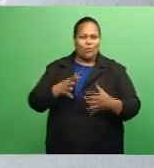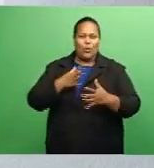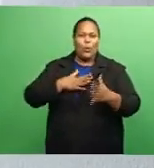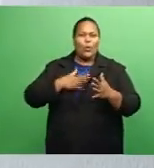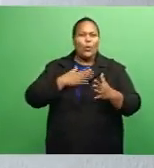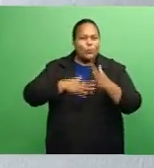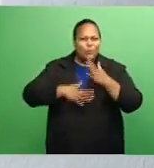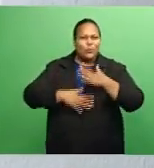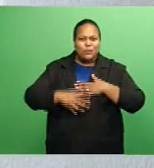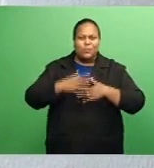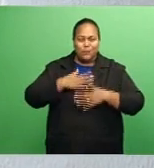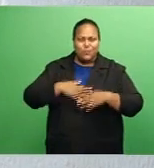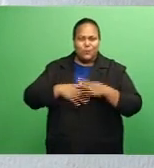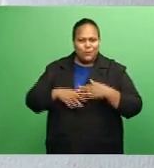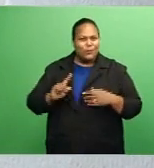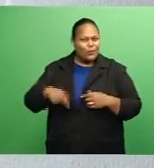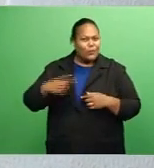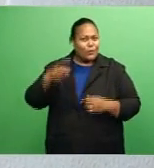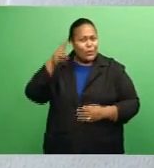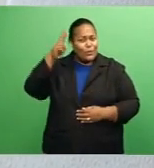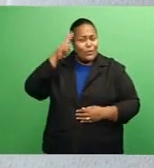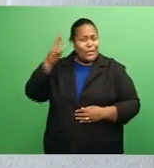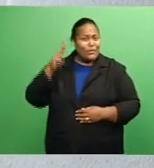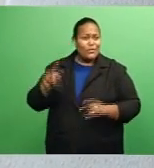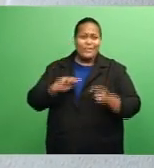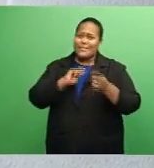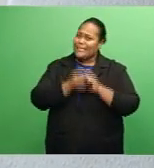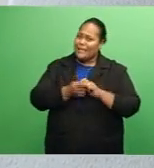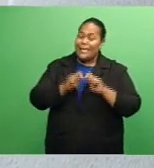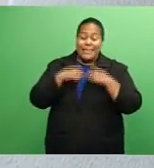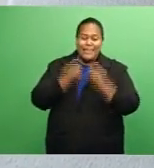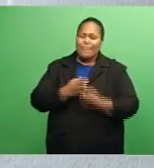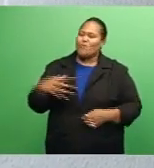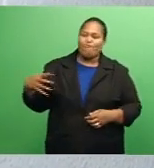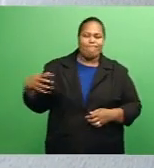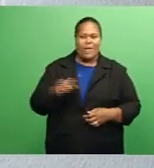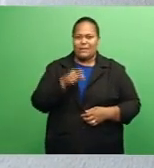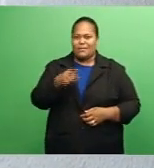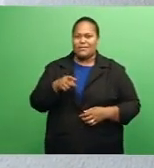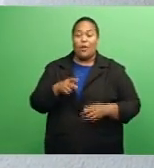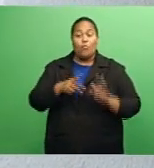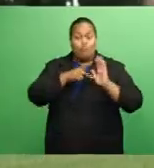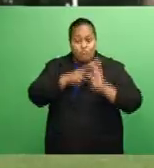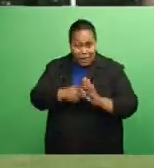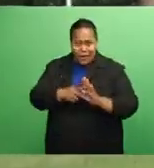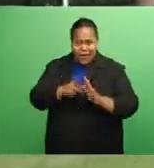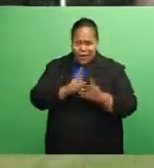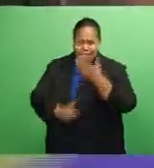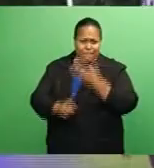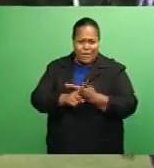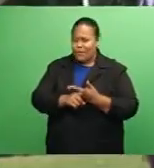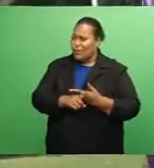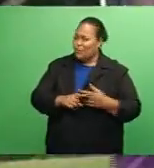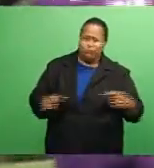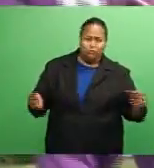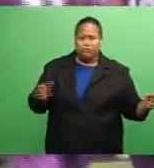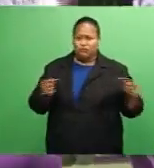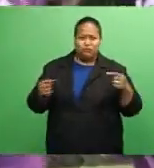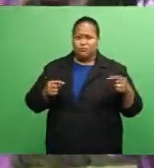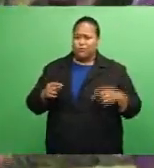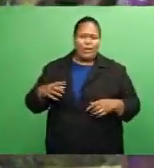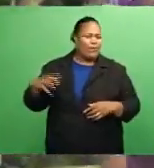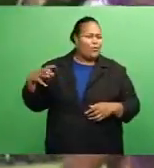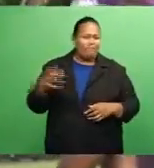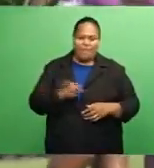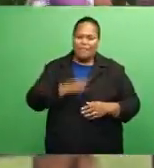For the national team, they still don't know how to handle the situation on the field when under pressure. I feel like it's still incomplete, and the forwards